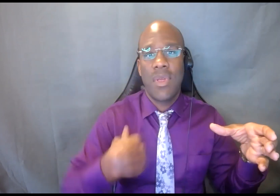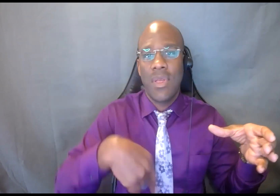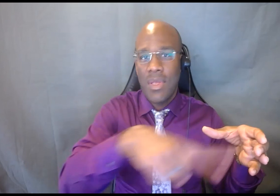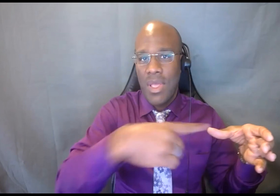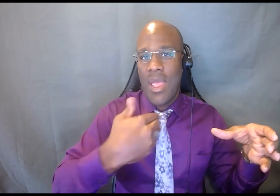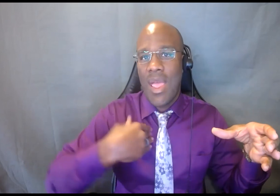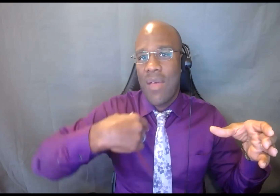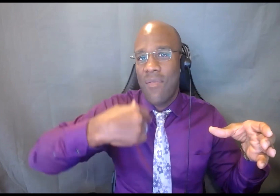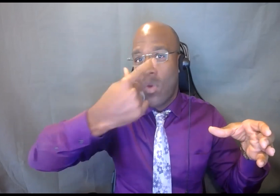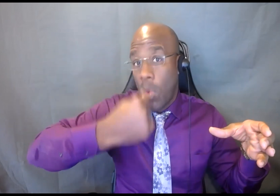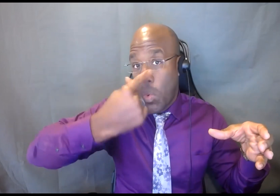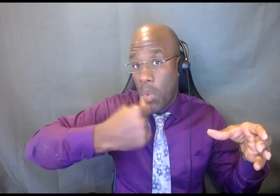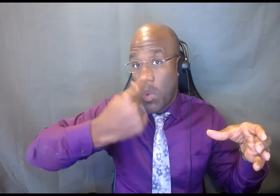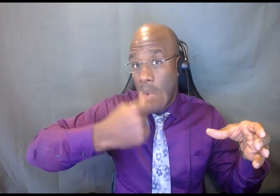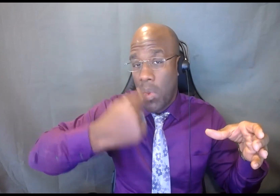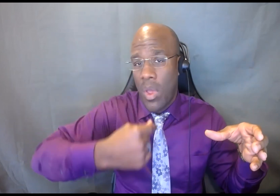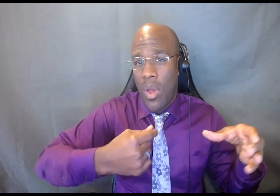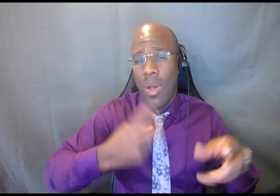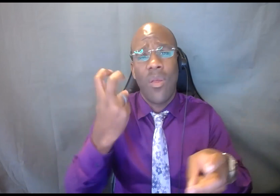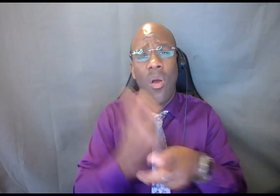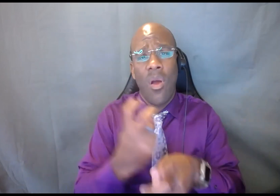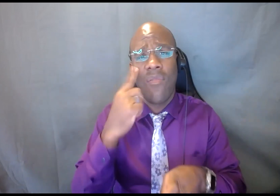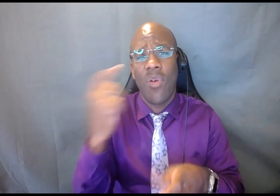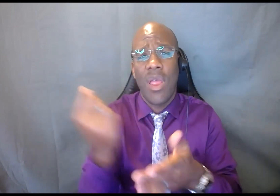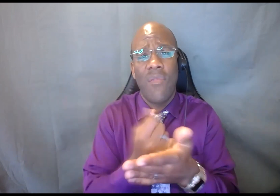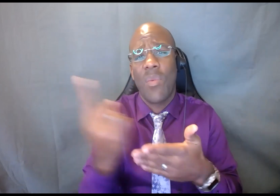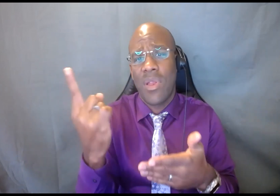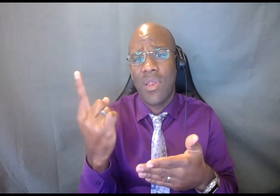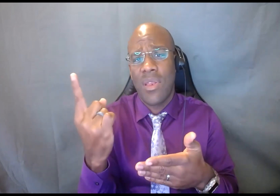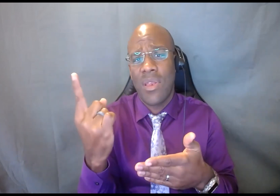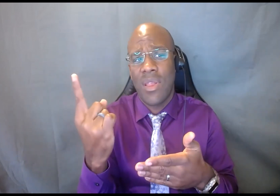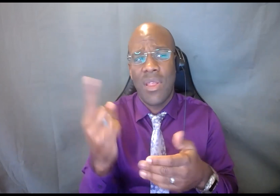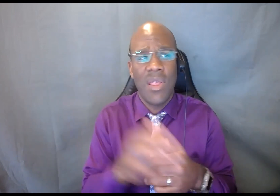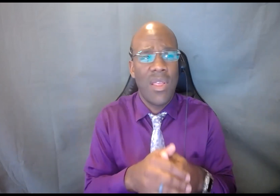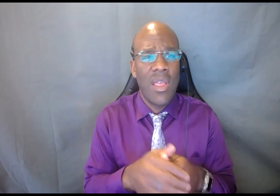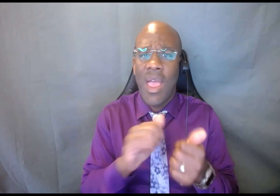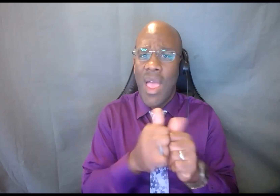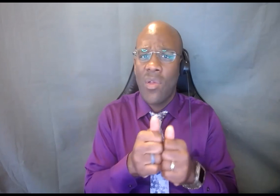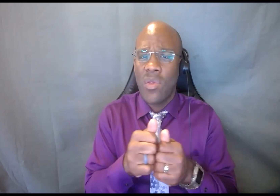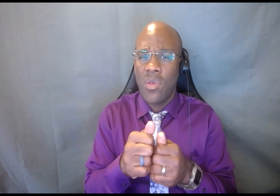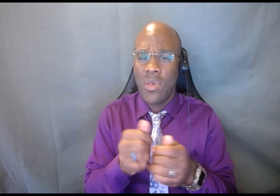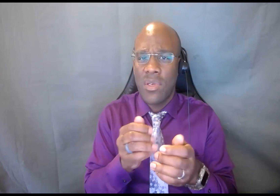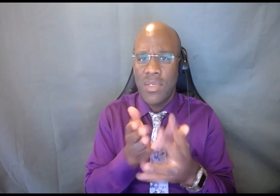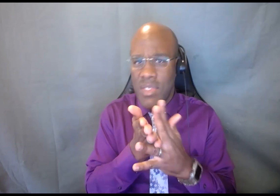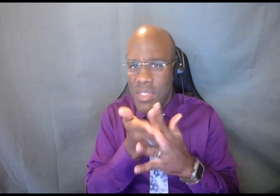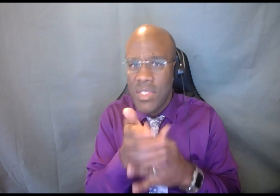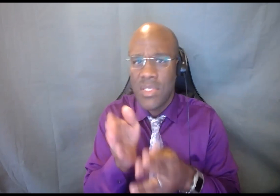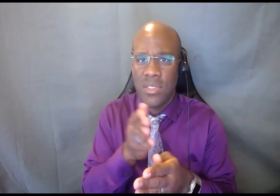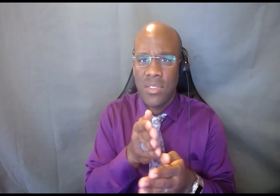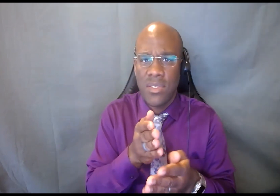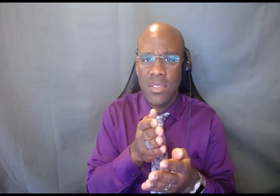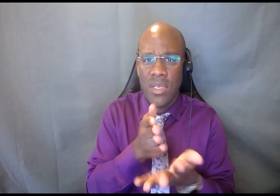So you could say, it's hard for everyone. Number one, navigating these systems is hard for all